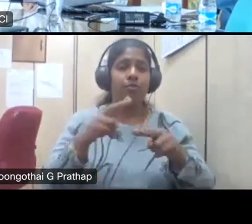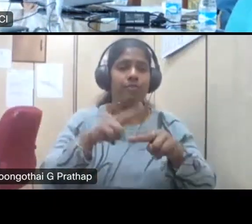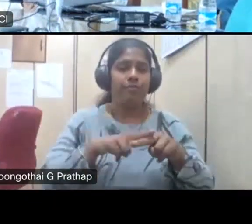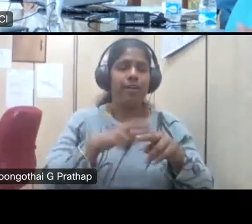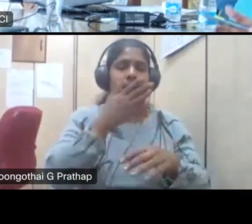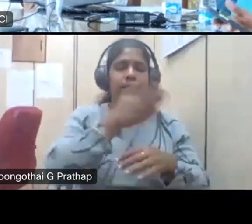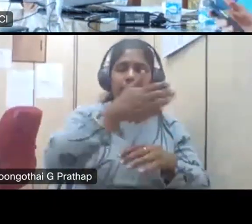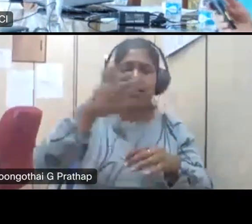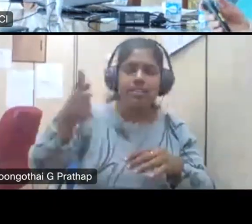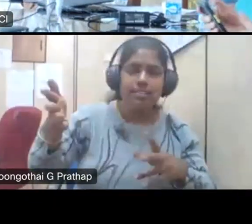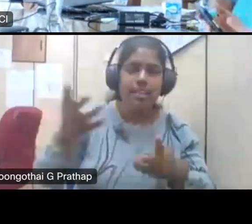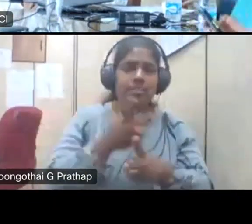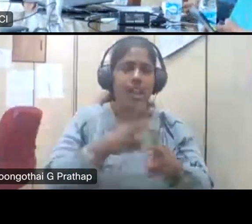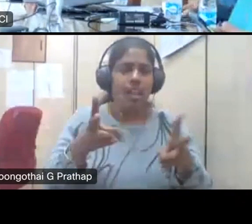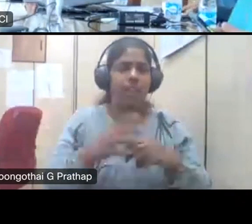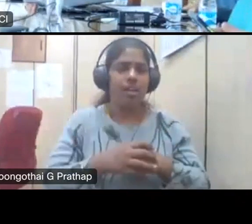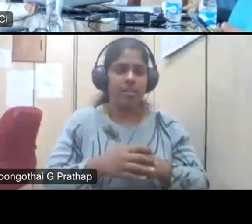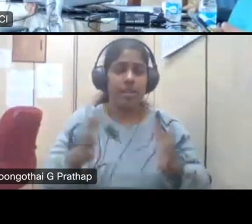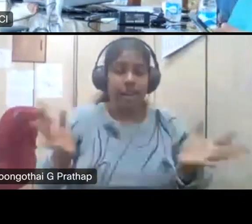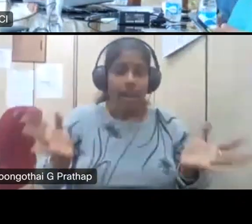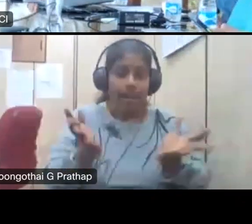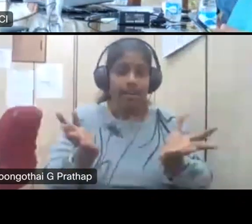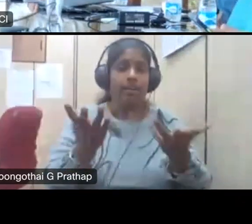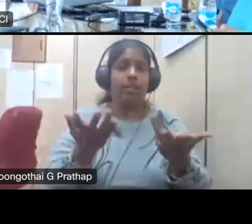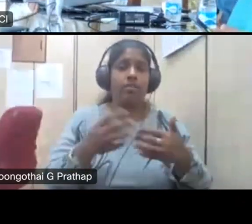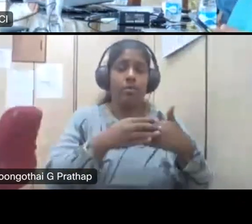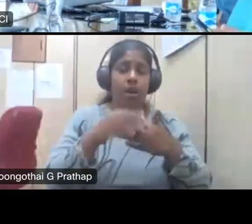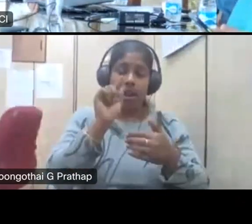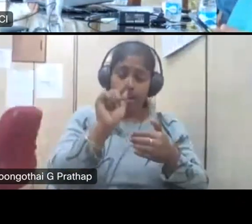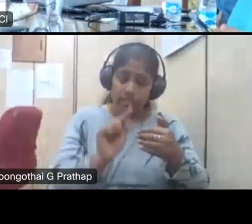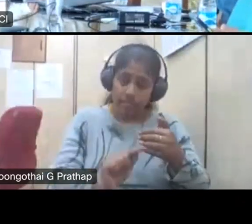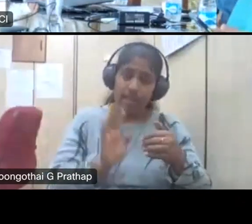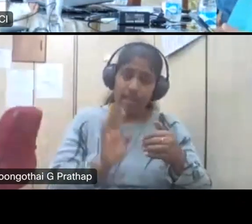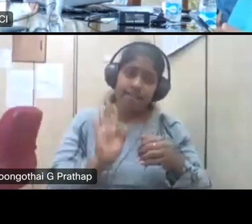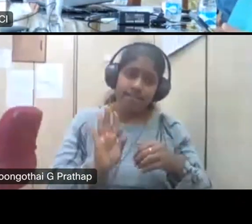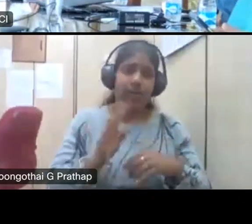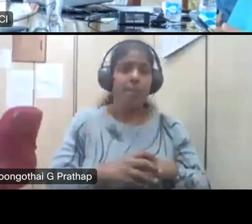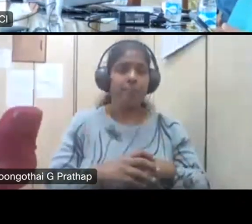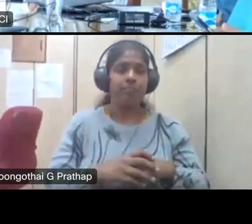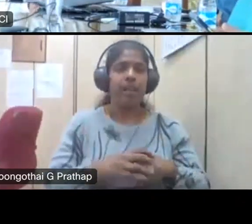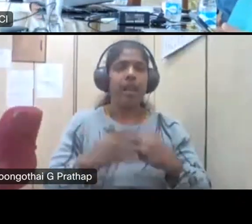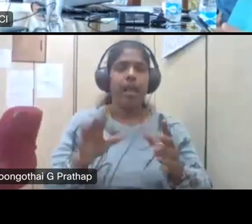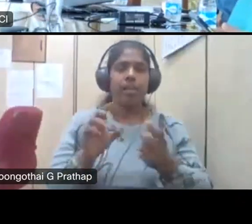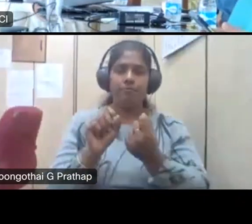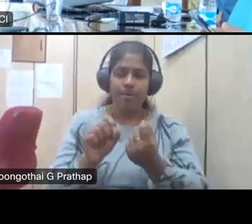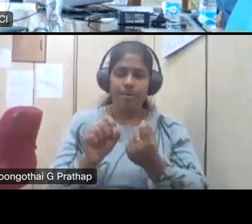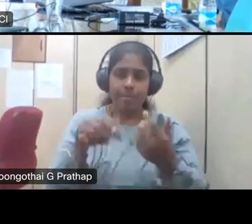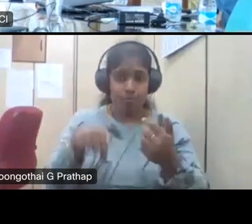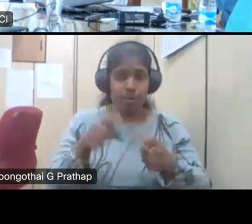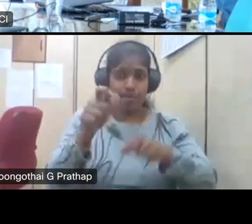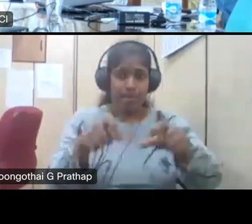that also we'll be encouraging through those guidelines. So any feedback from today's